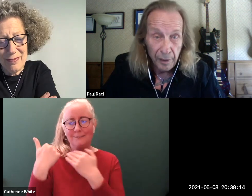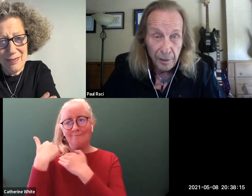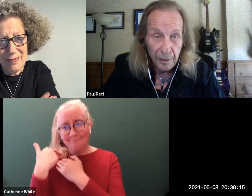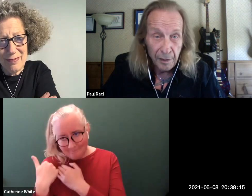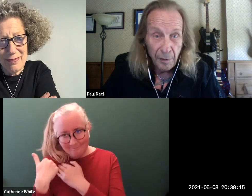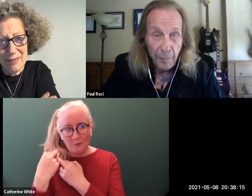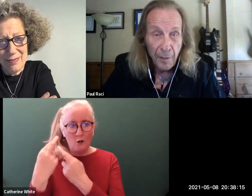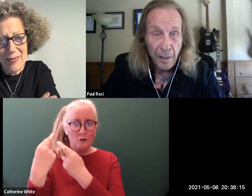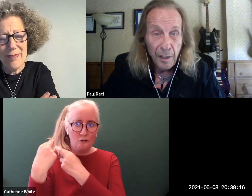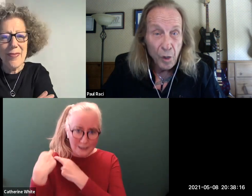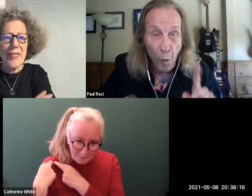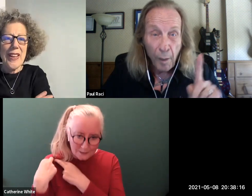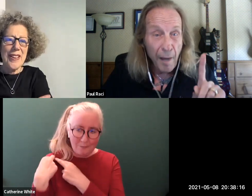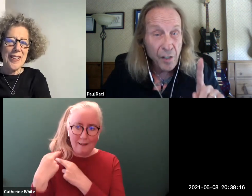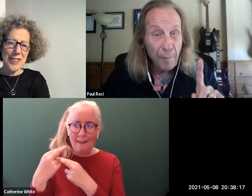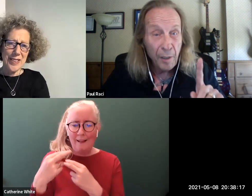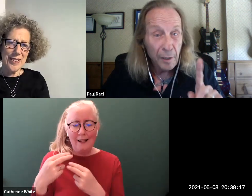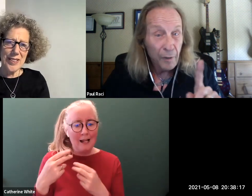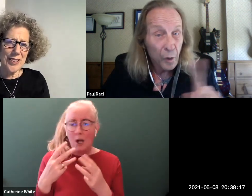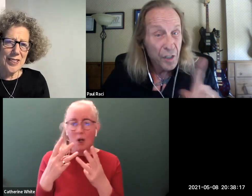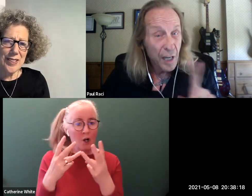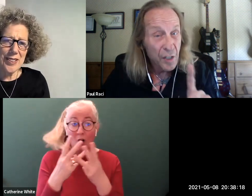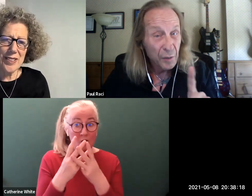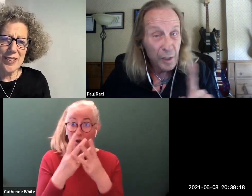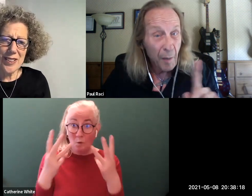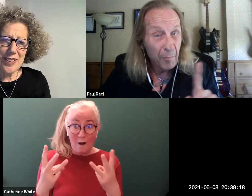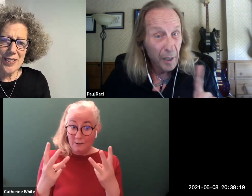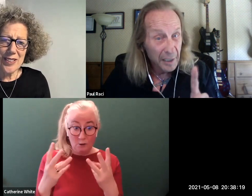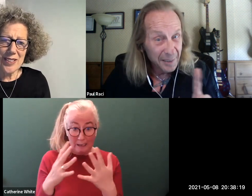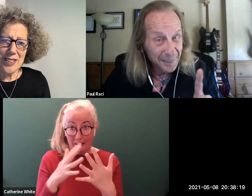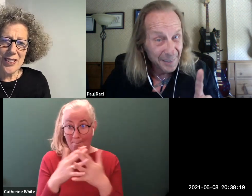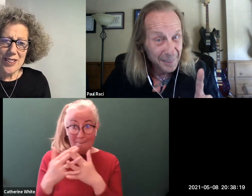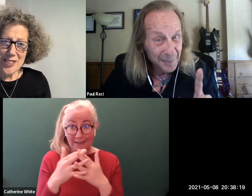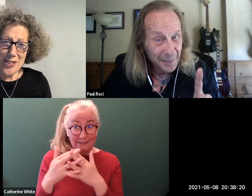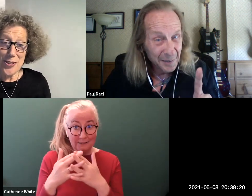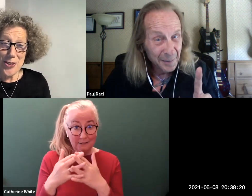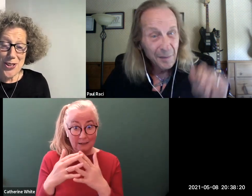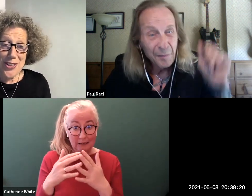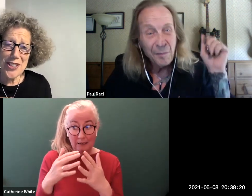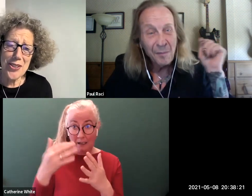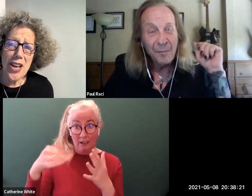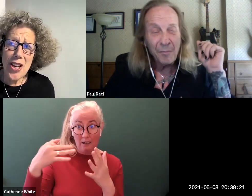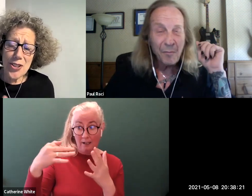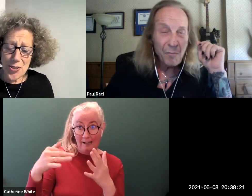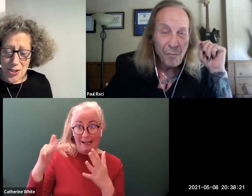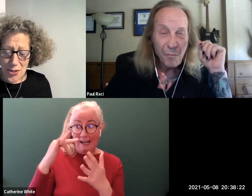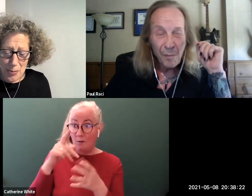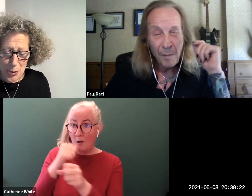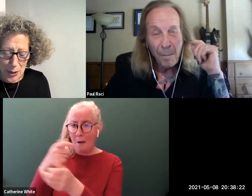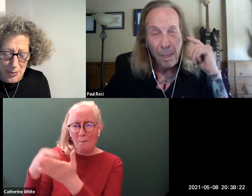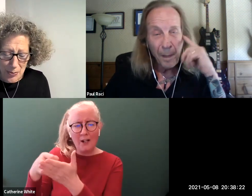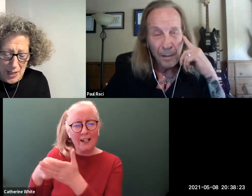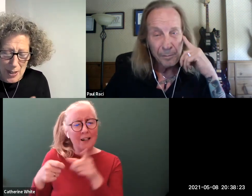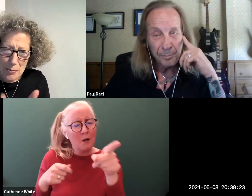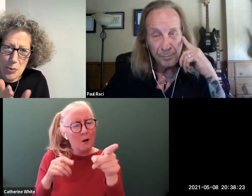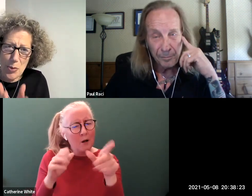responsibility, you don't want to mess up in the middle of a negotiation when it's about money. You know, you certainly don't. Do you think,